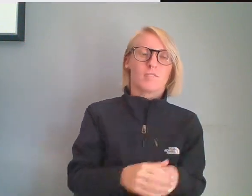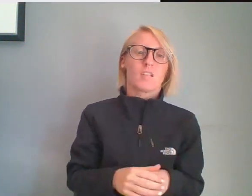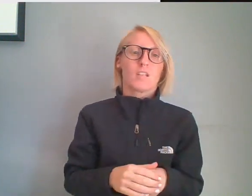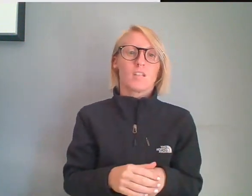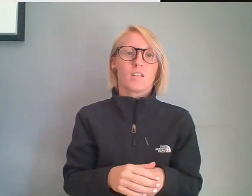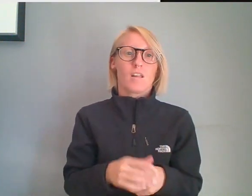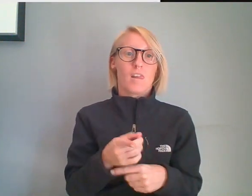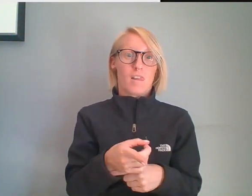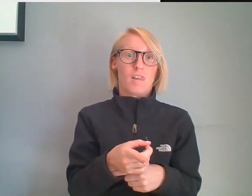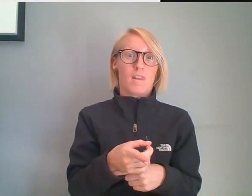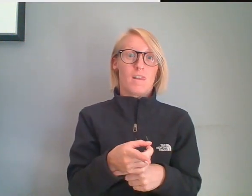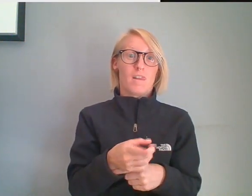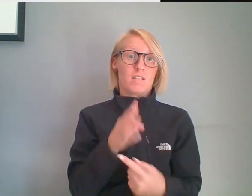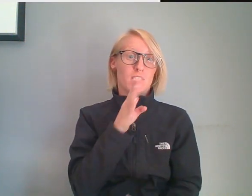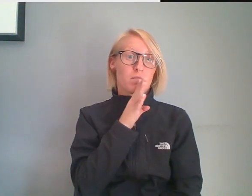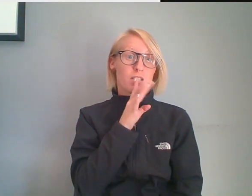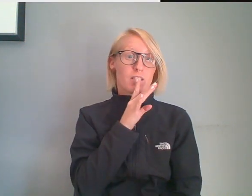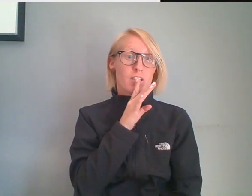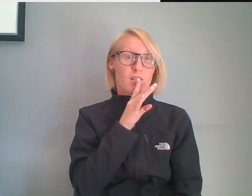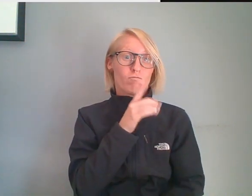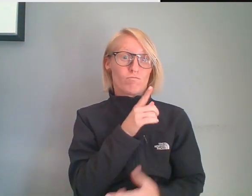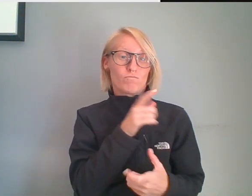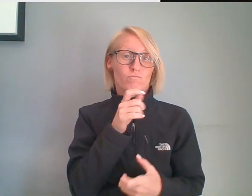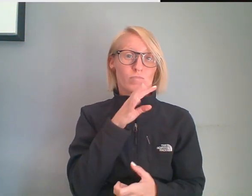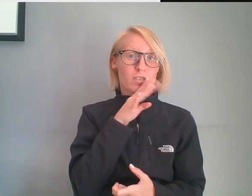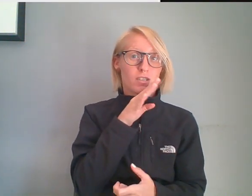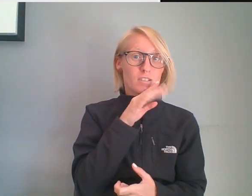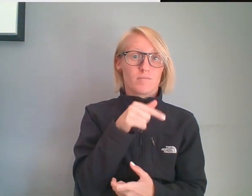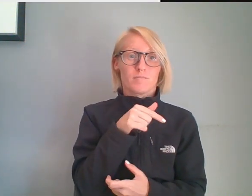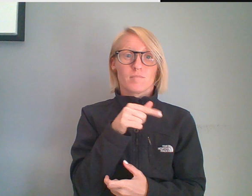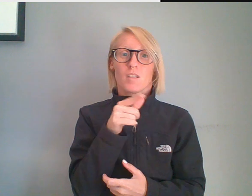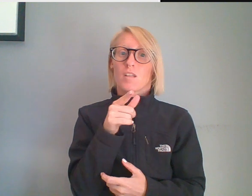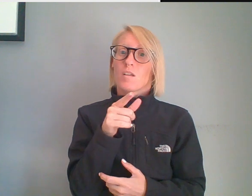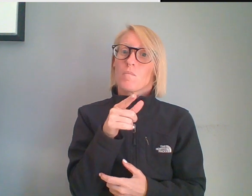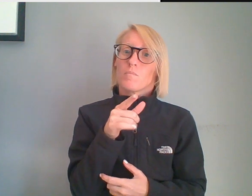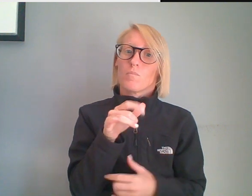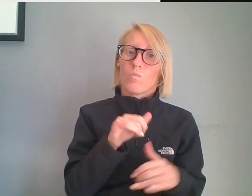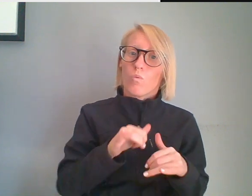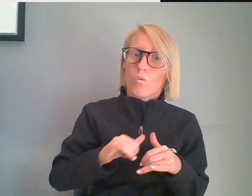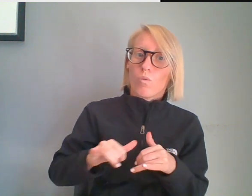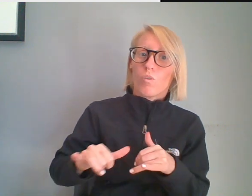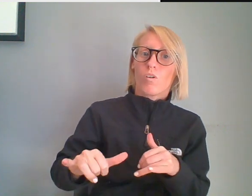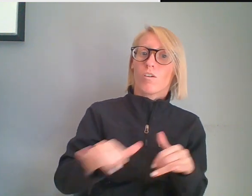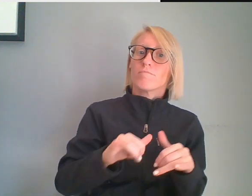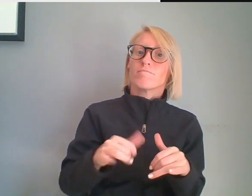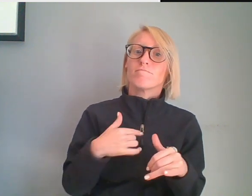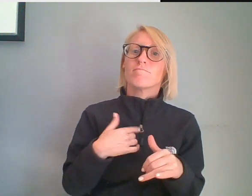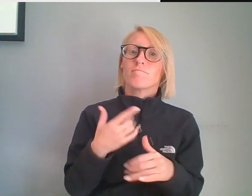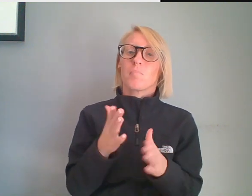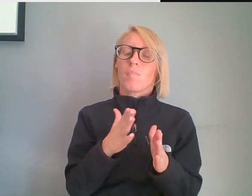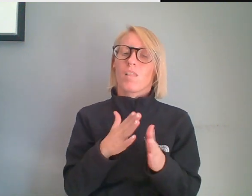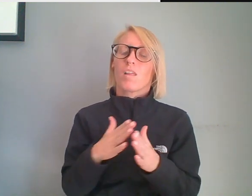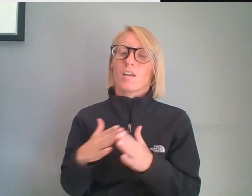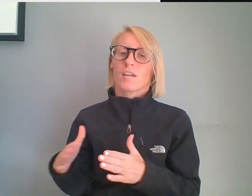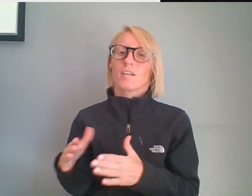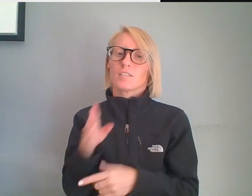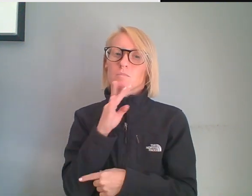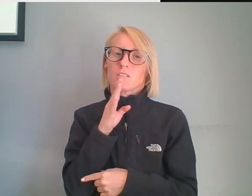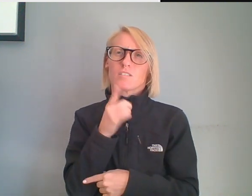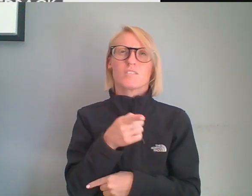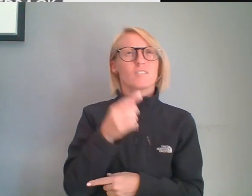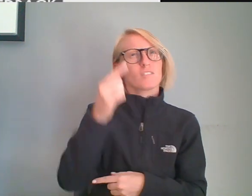more prevalent than planned speaking. Perhaps it's giving introductions. You're at a dinner and somebody says, you know so-and-so, would you mind introducing